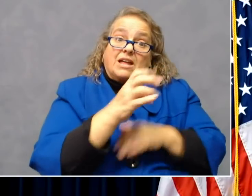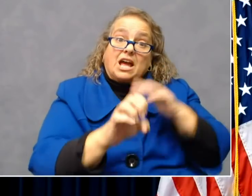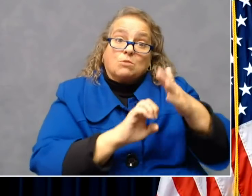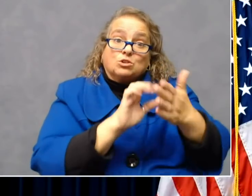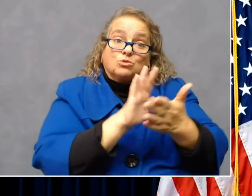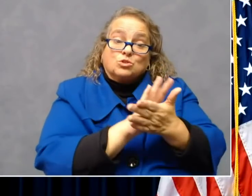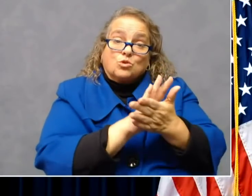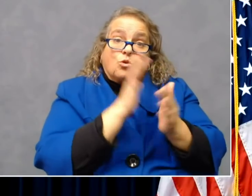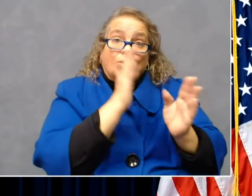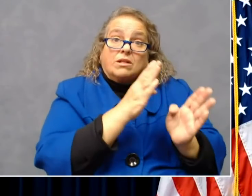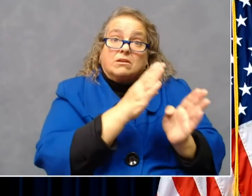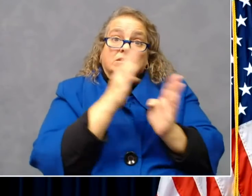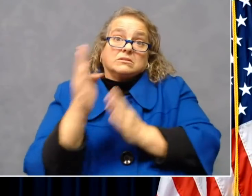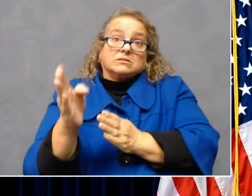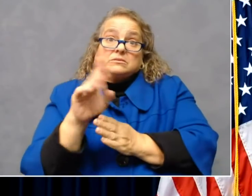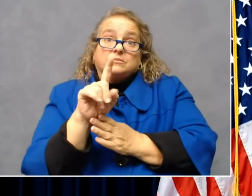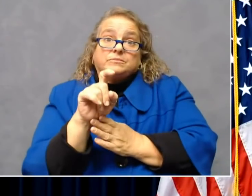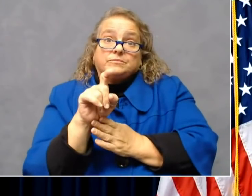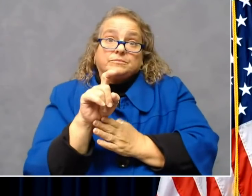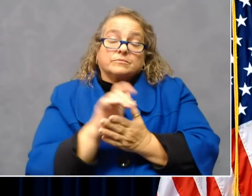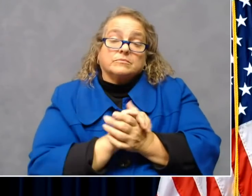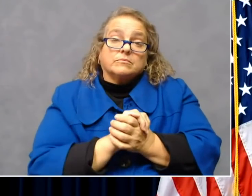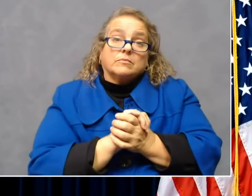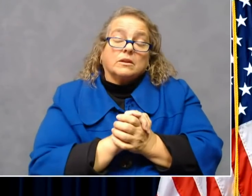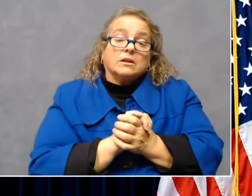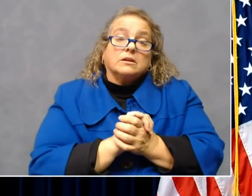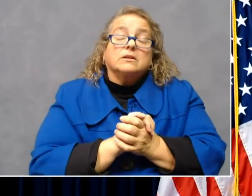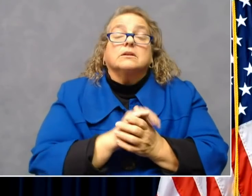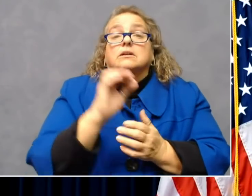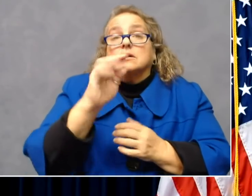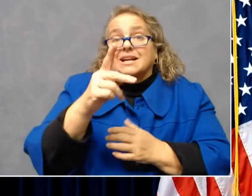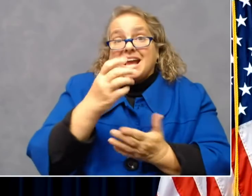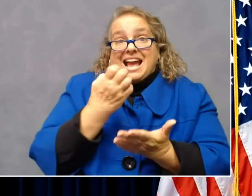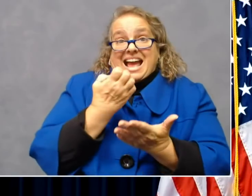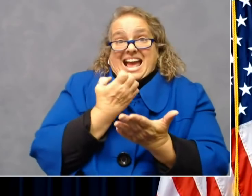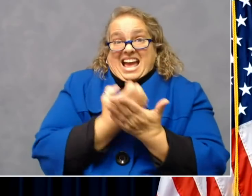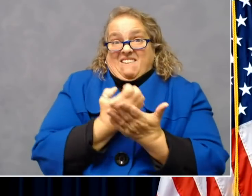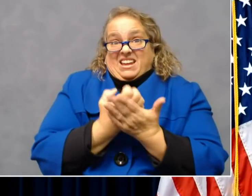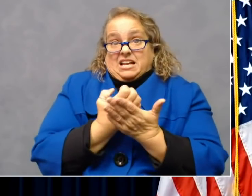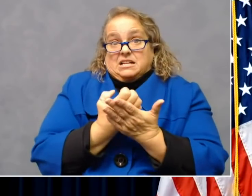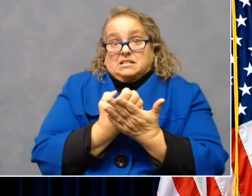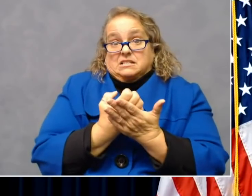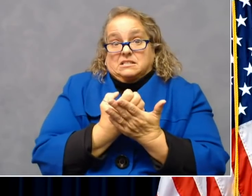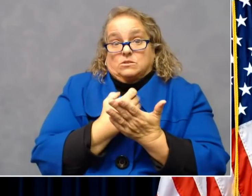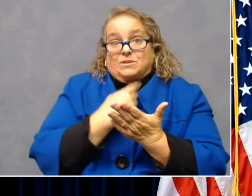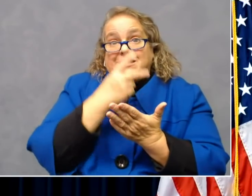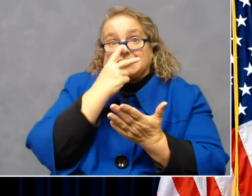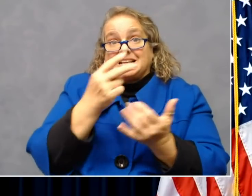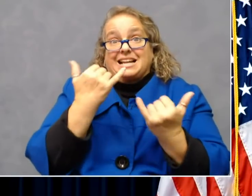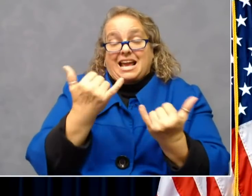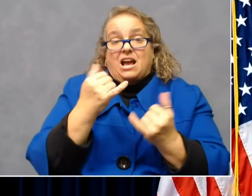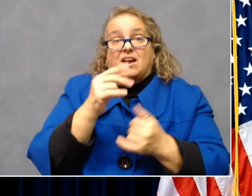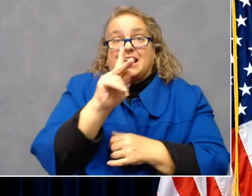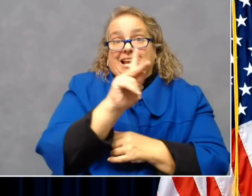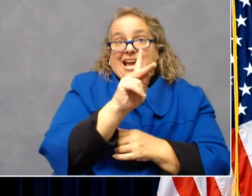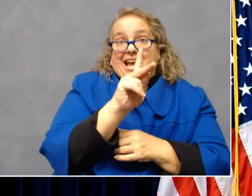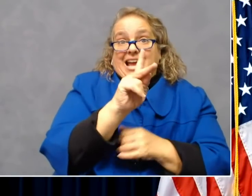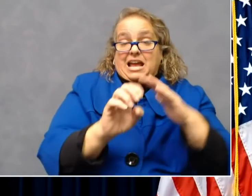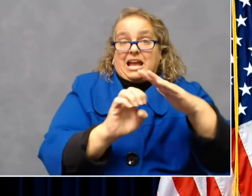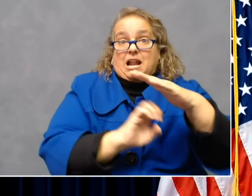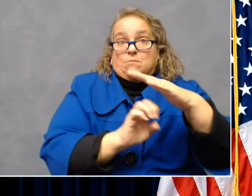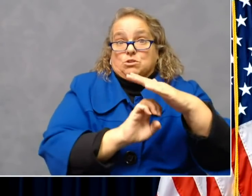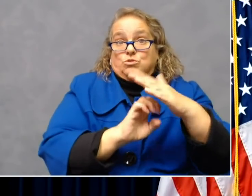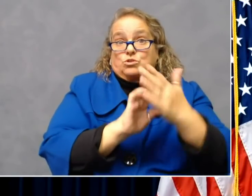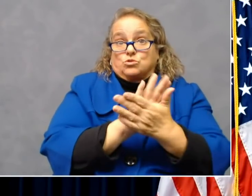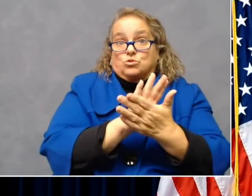So the evidence that we're seeing right now is that K through 6 elementary schools are